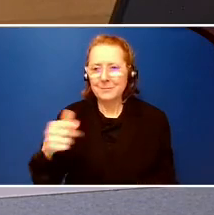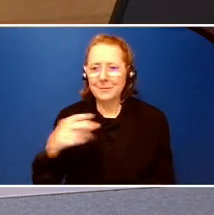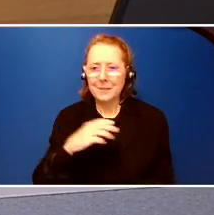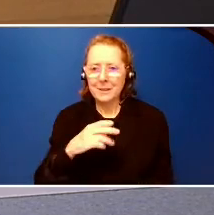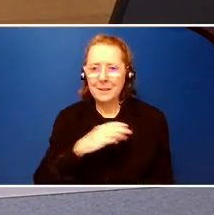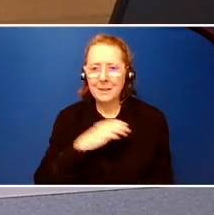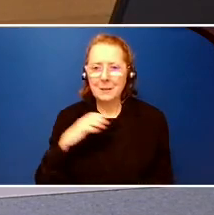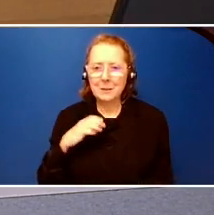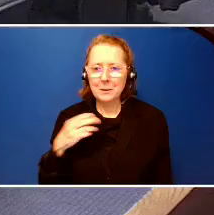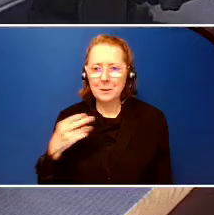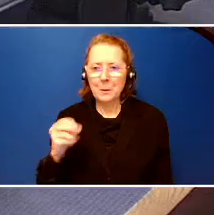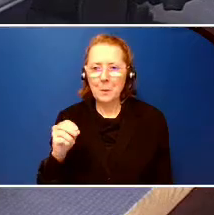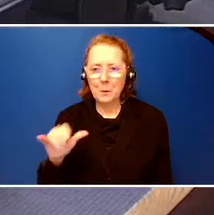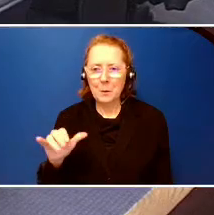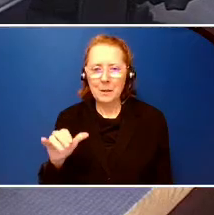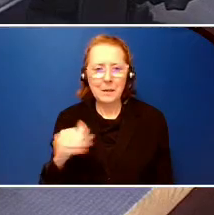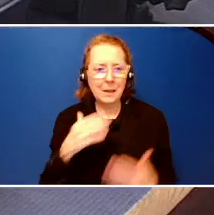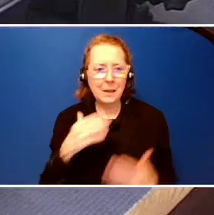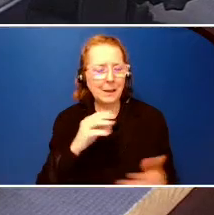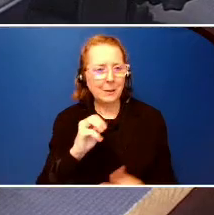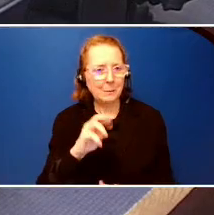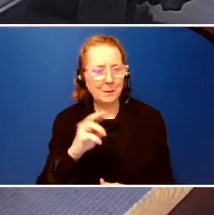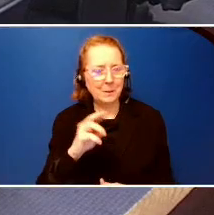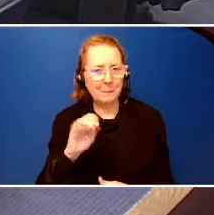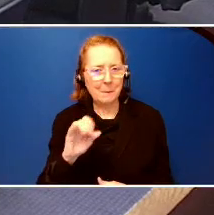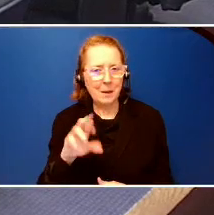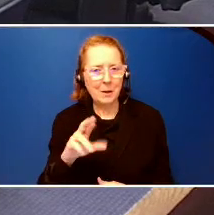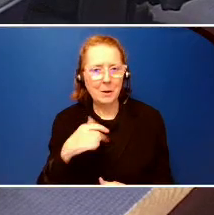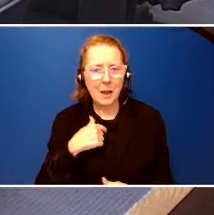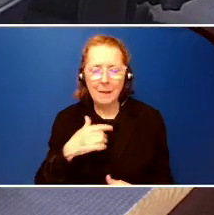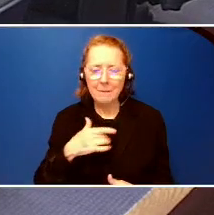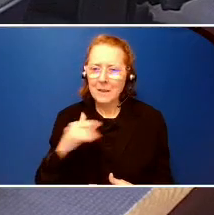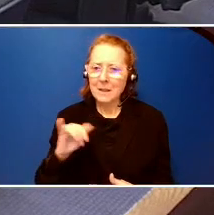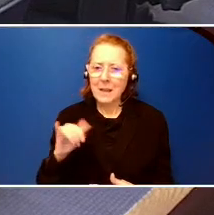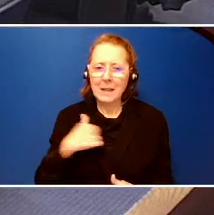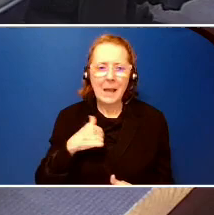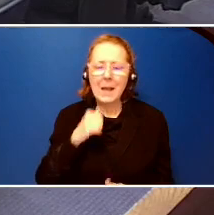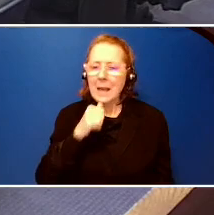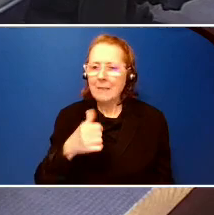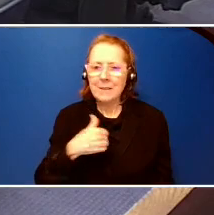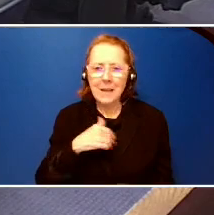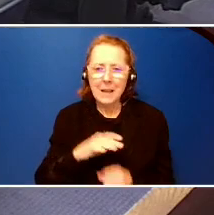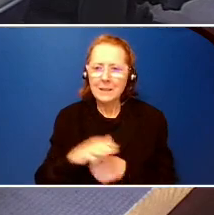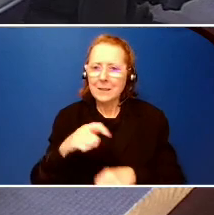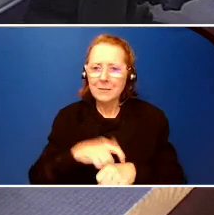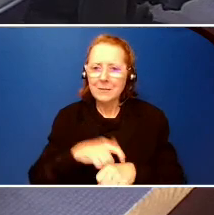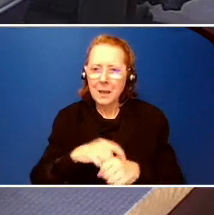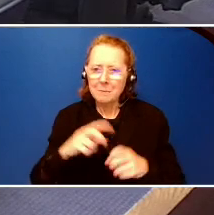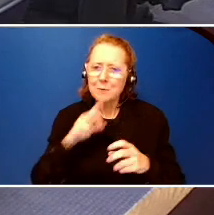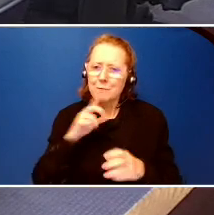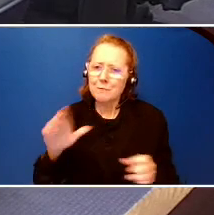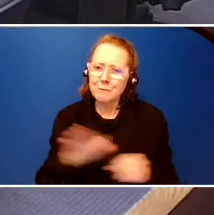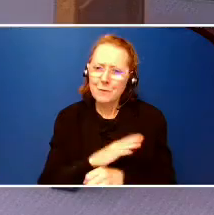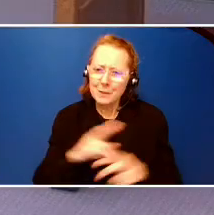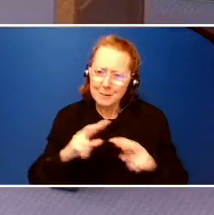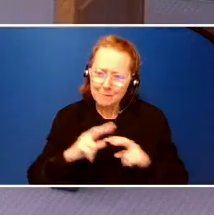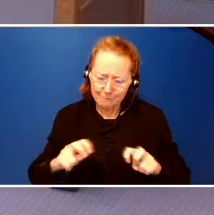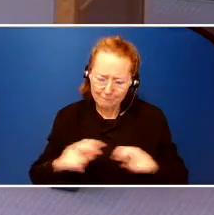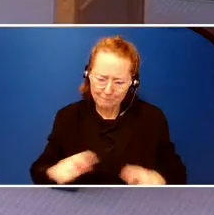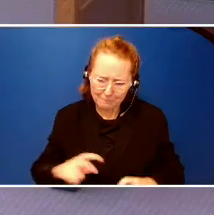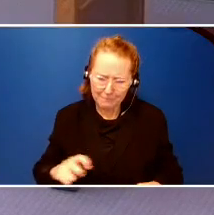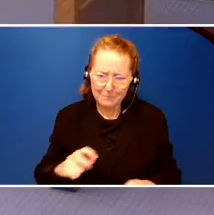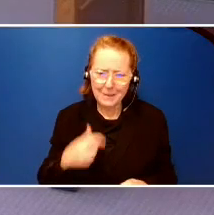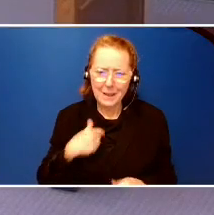Mayor. I simply feel like I haven't had enough time to digest this. I've only had this packet